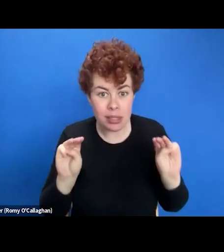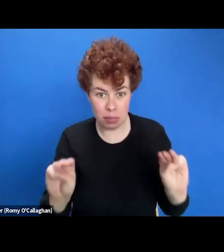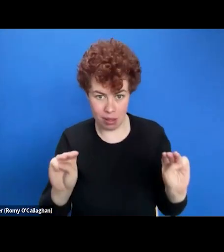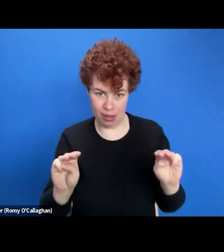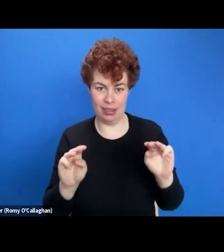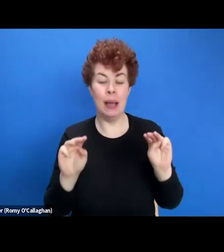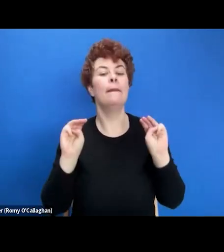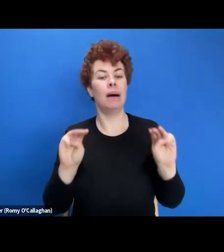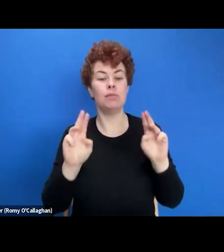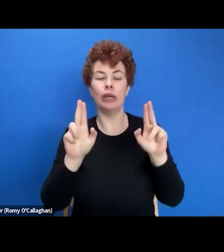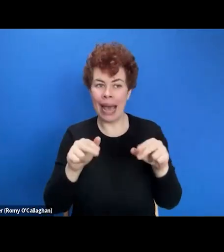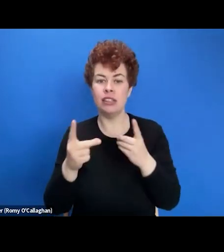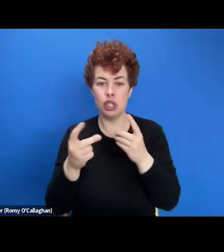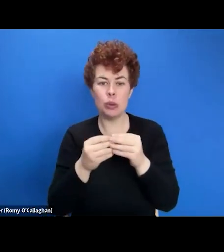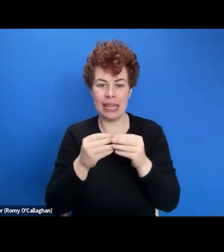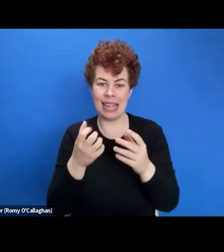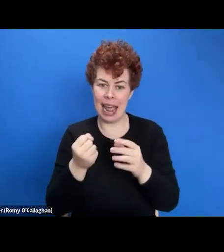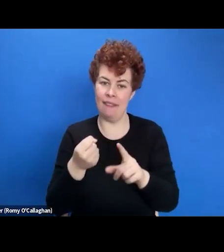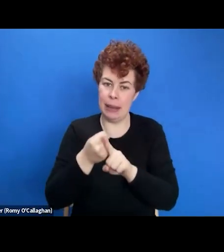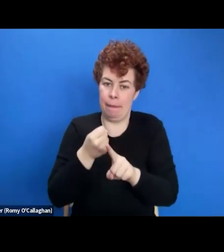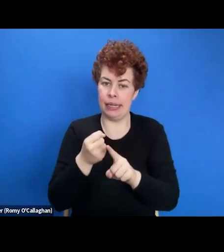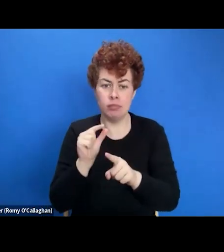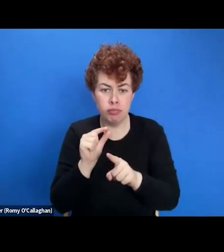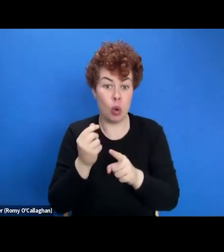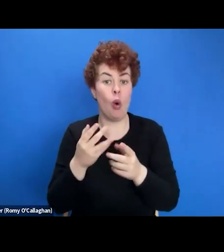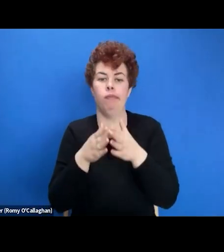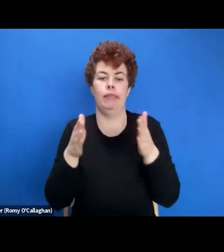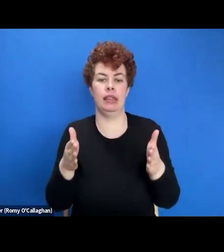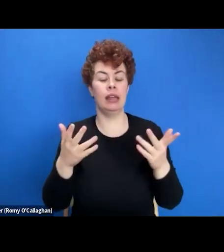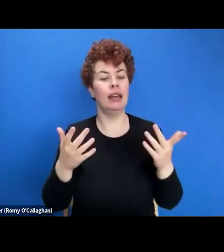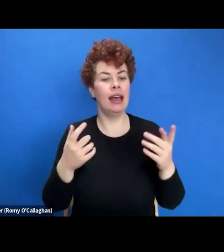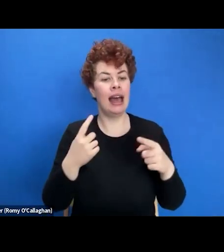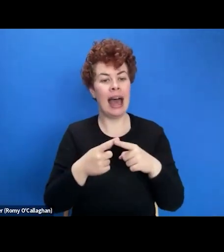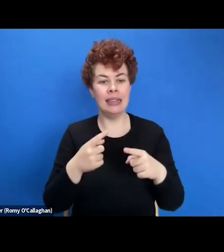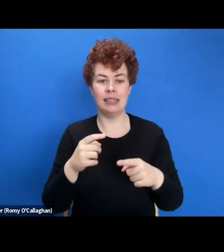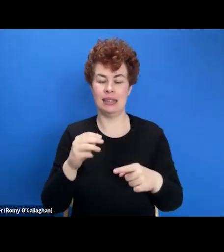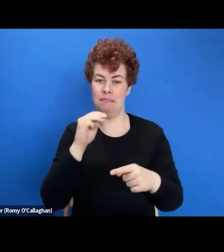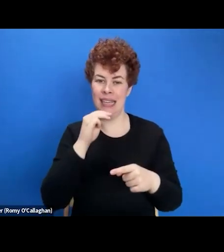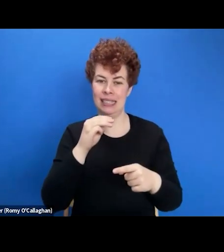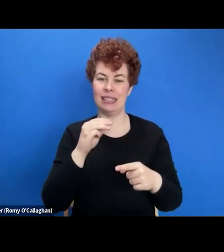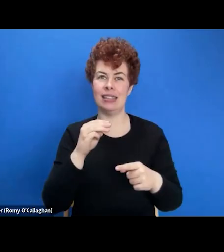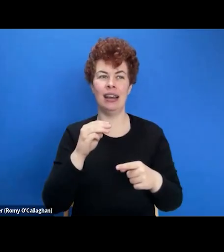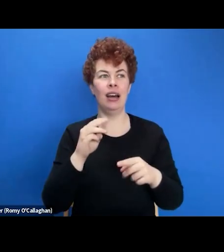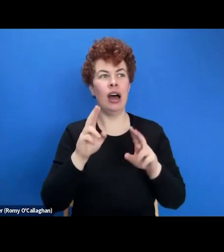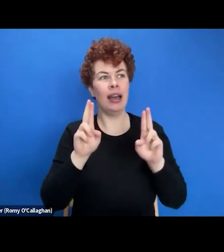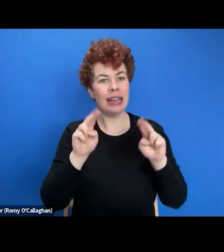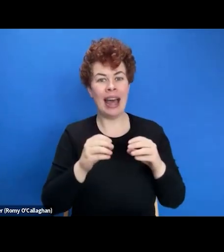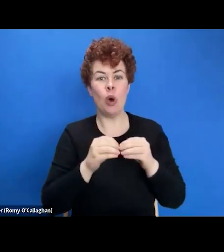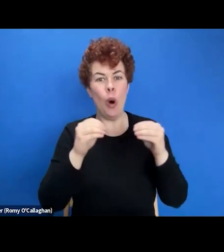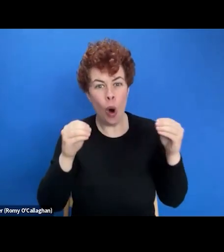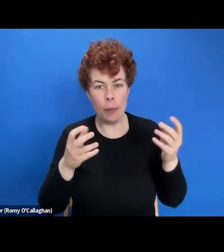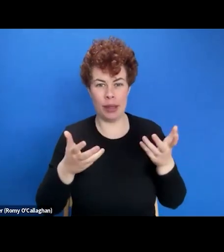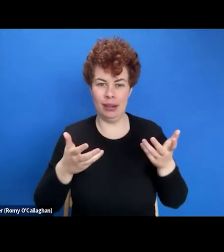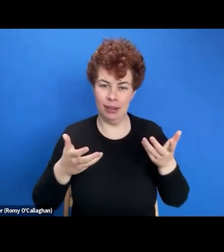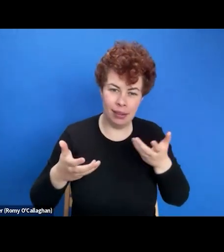have an impact. And I think it just allowed for the conversation and dialogue in the BGM to be